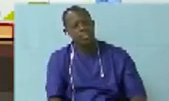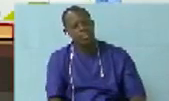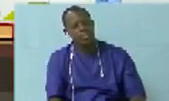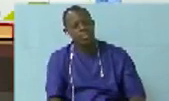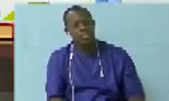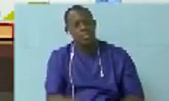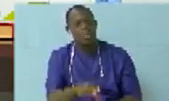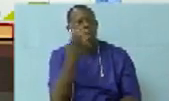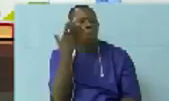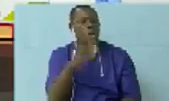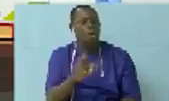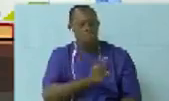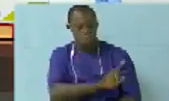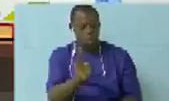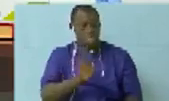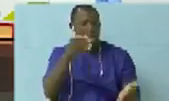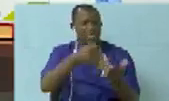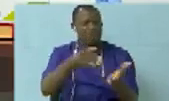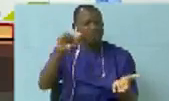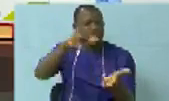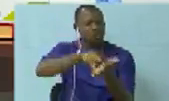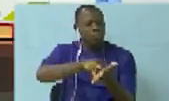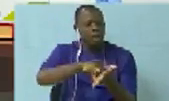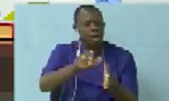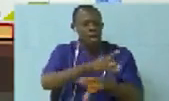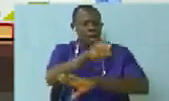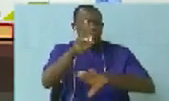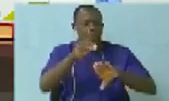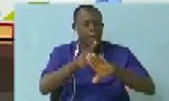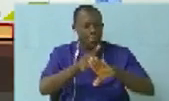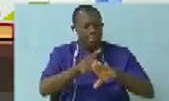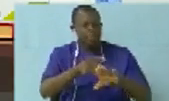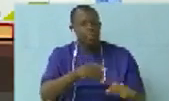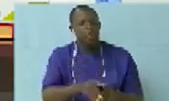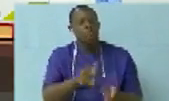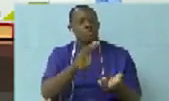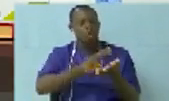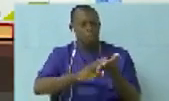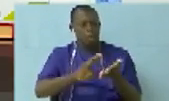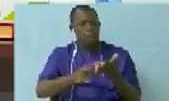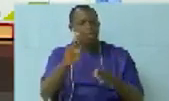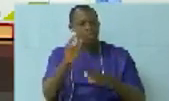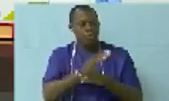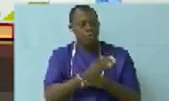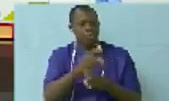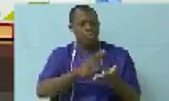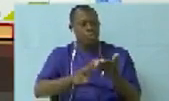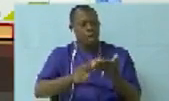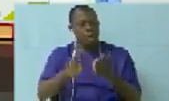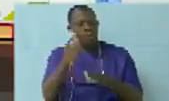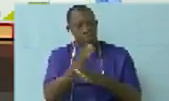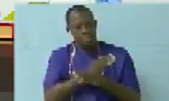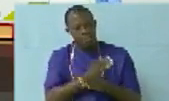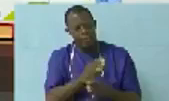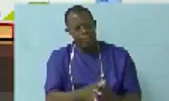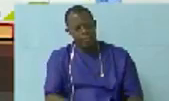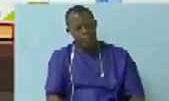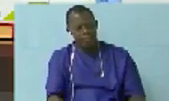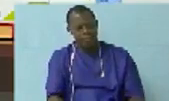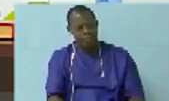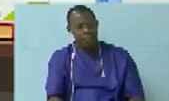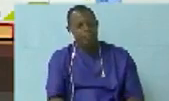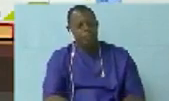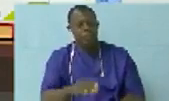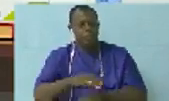when we arrived at Yundum, normally we are taken to